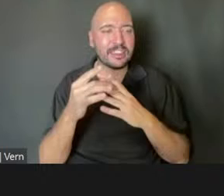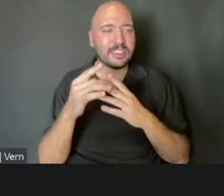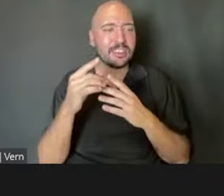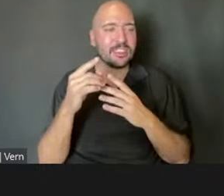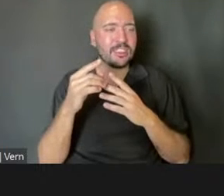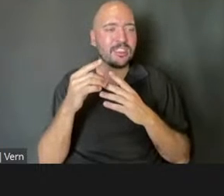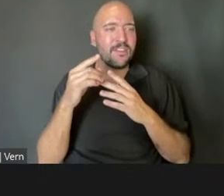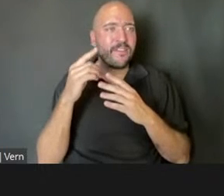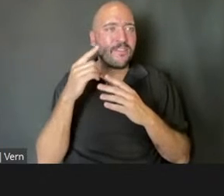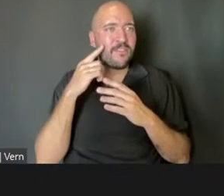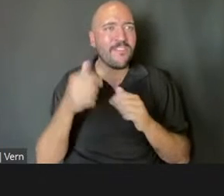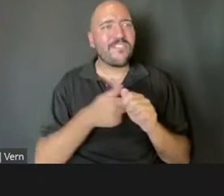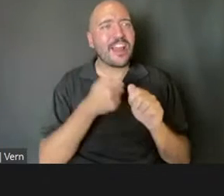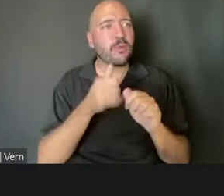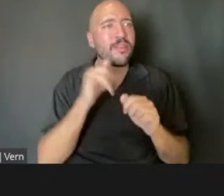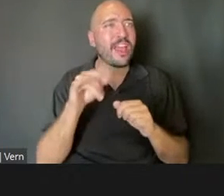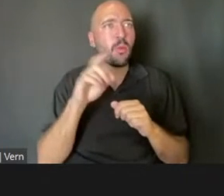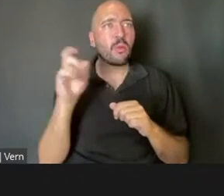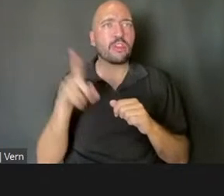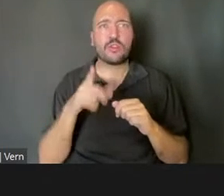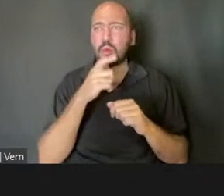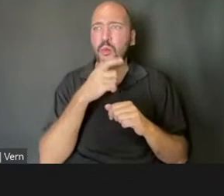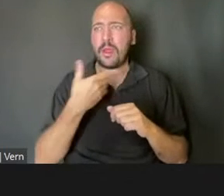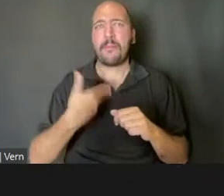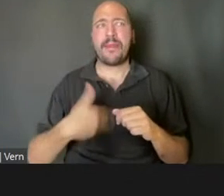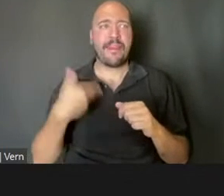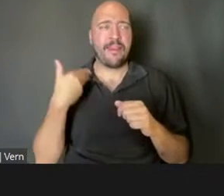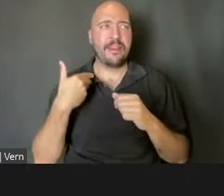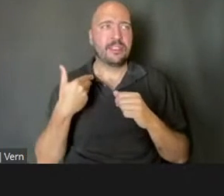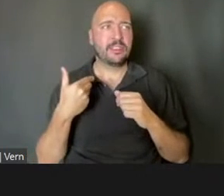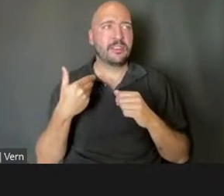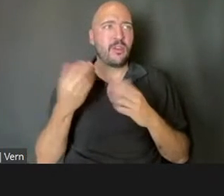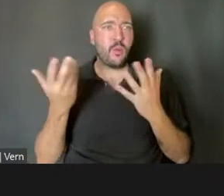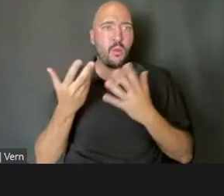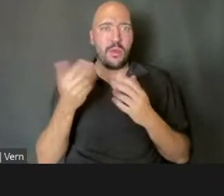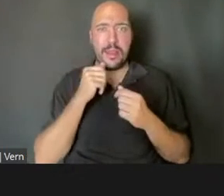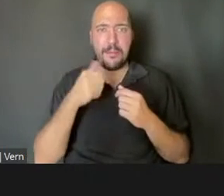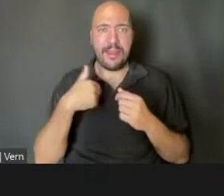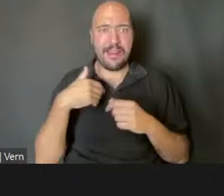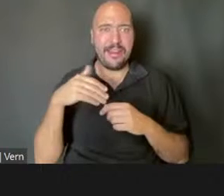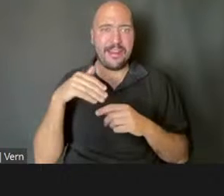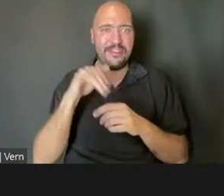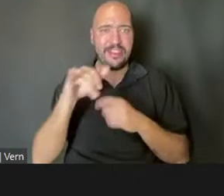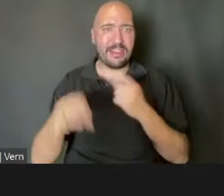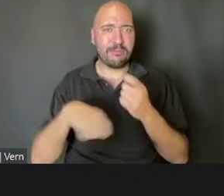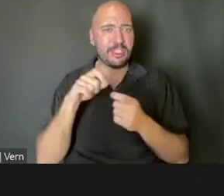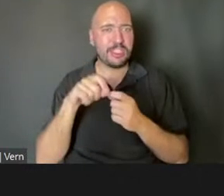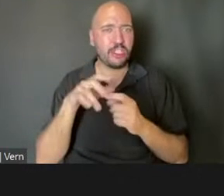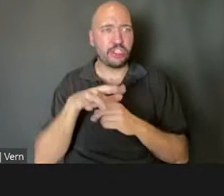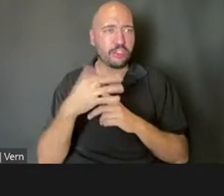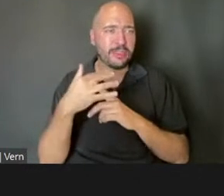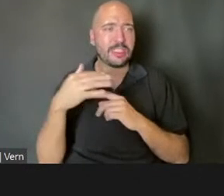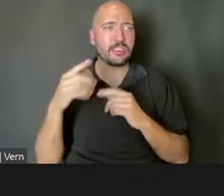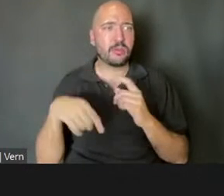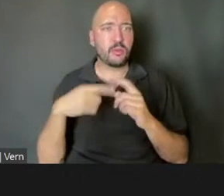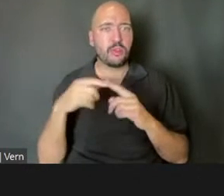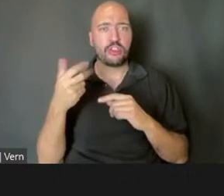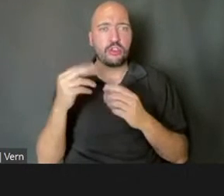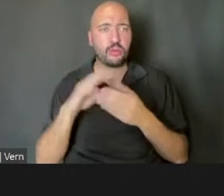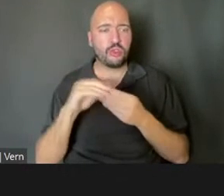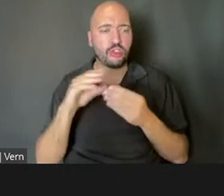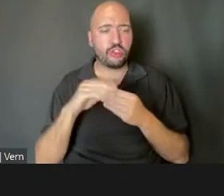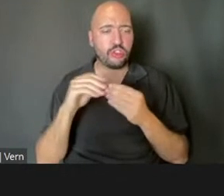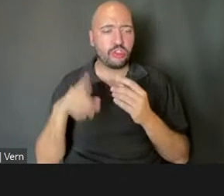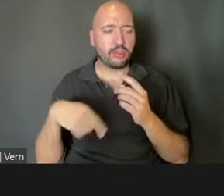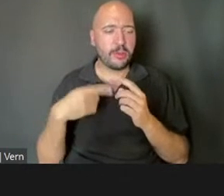following that question that who am I and what am I in that particular circumstance. When Shawn was talking